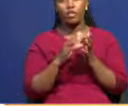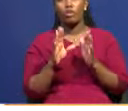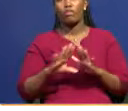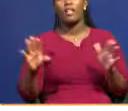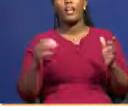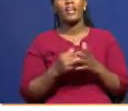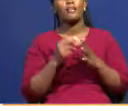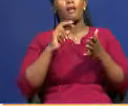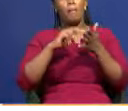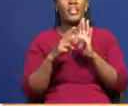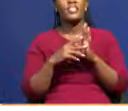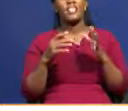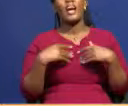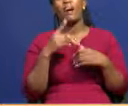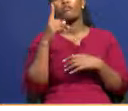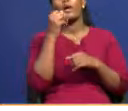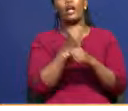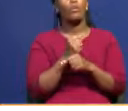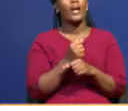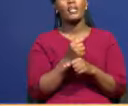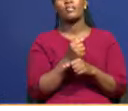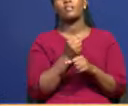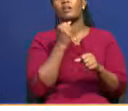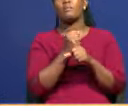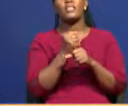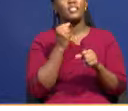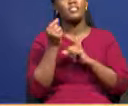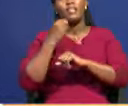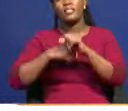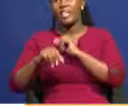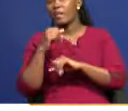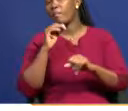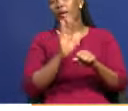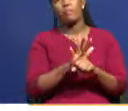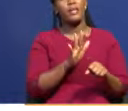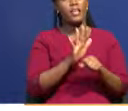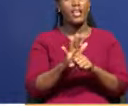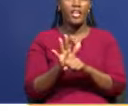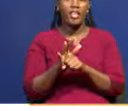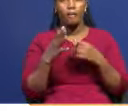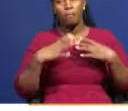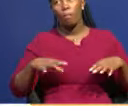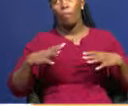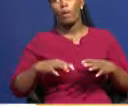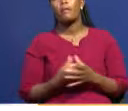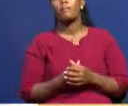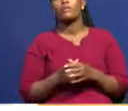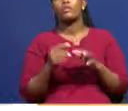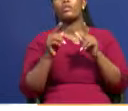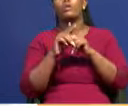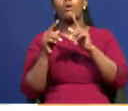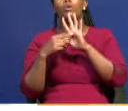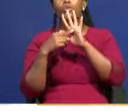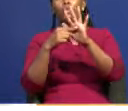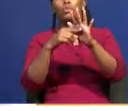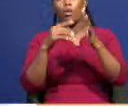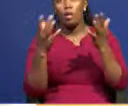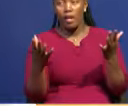there's duplication of duties, mm-hmm. and this makes our wage bill very high. And if we have, like, for example, it said almost